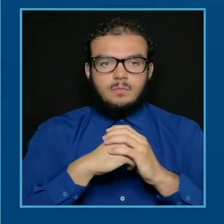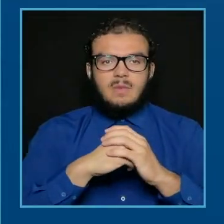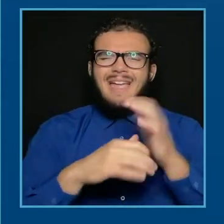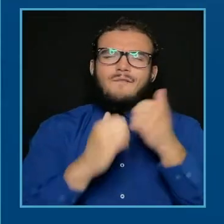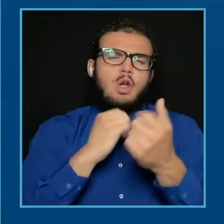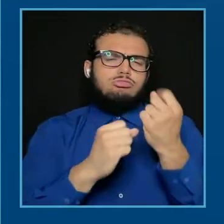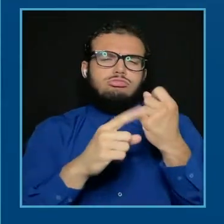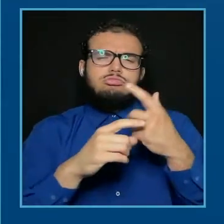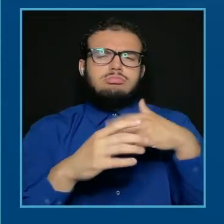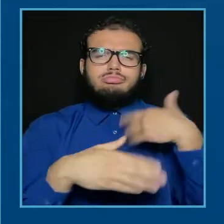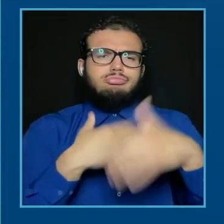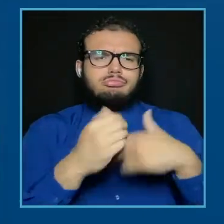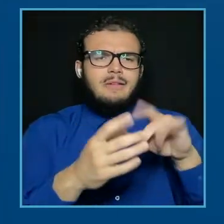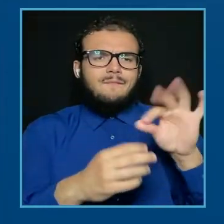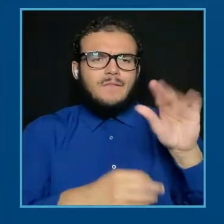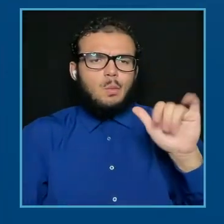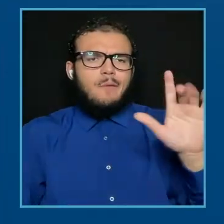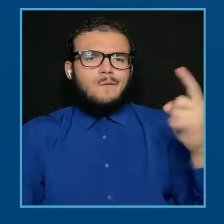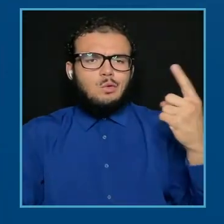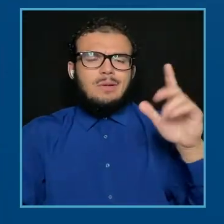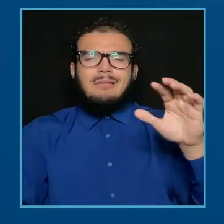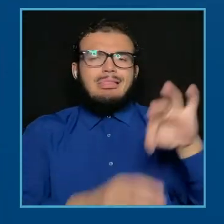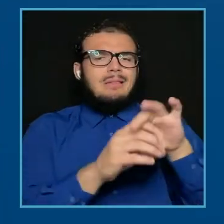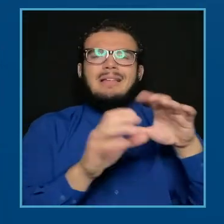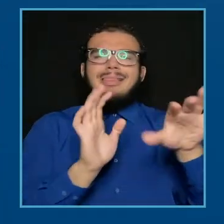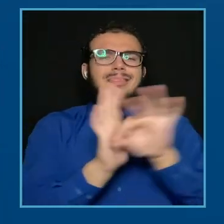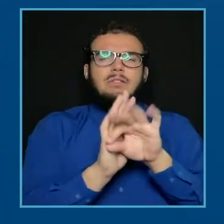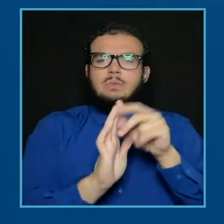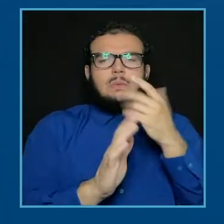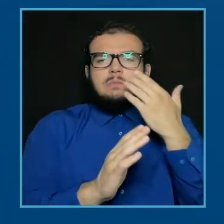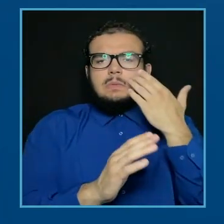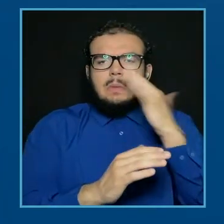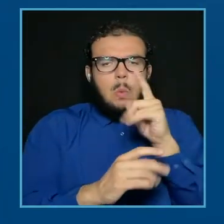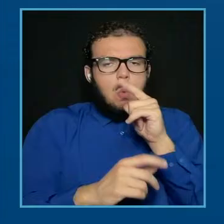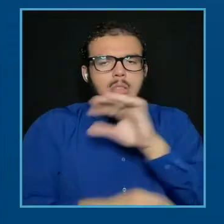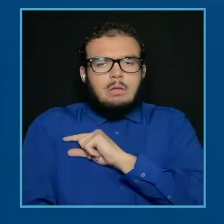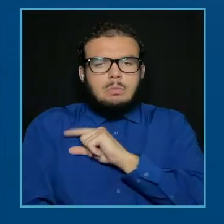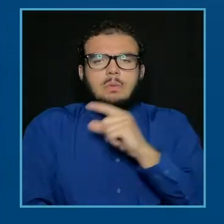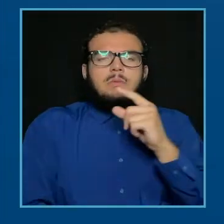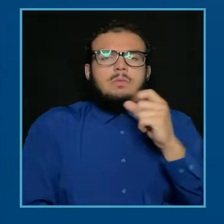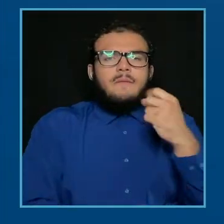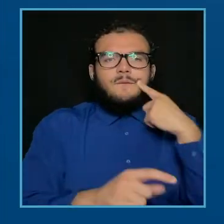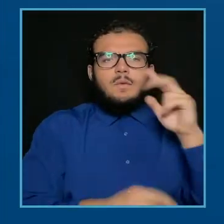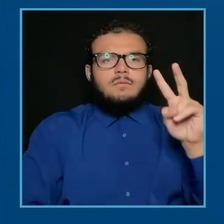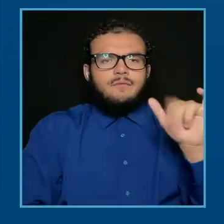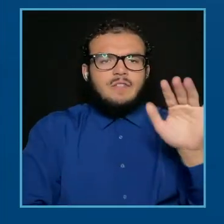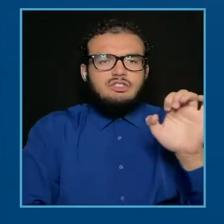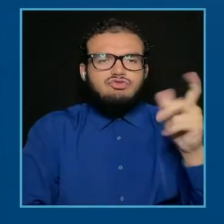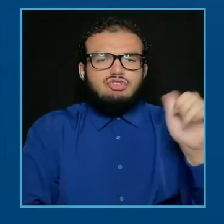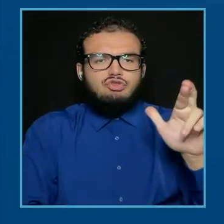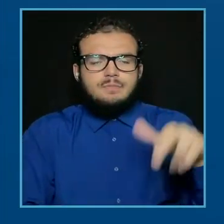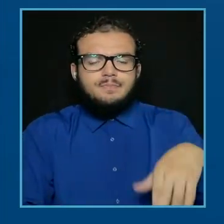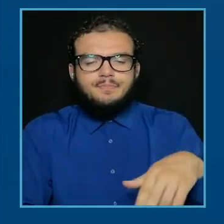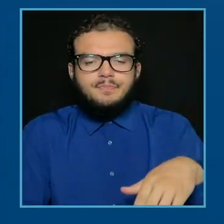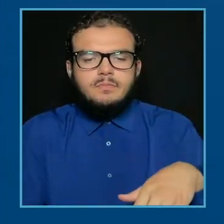walking into the February 1 election that we did not know who we would be eligible to vote for vice chair. The candidates who would be eligible to